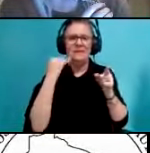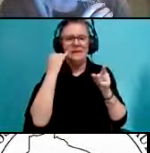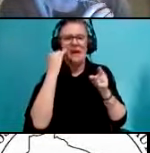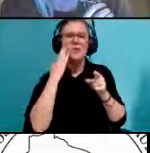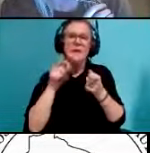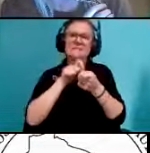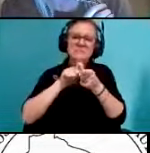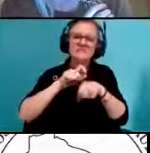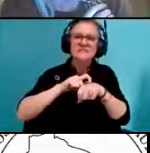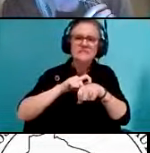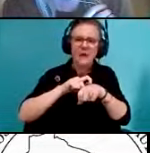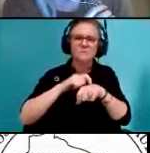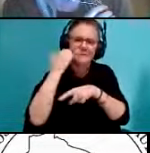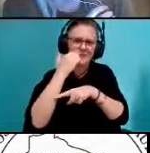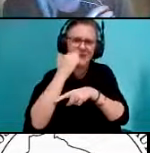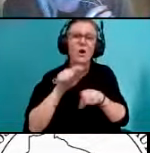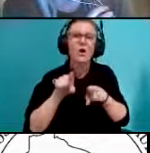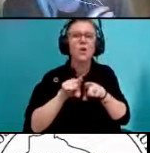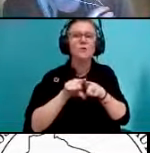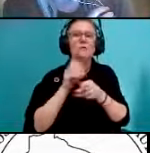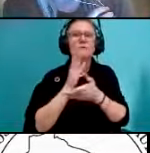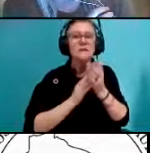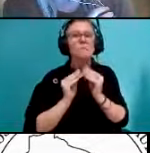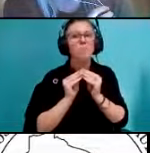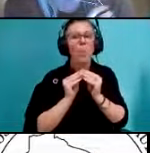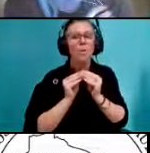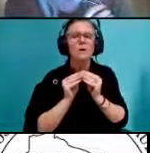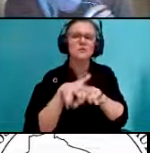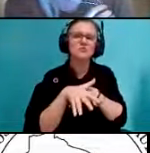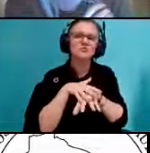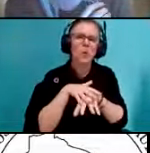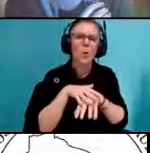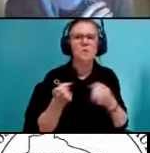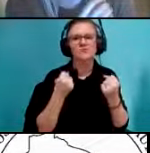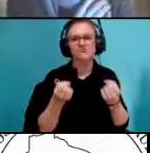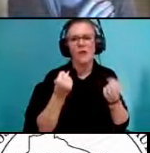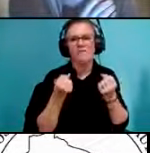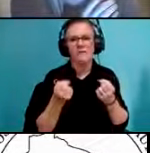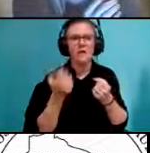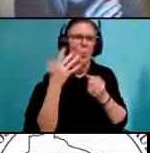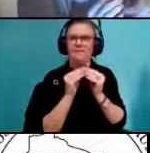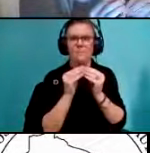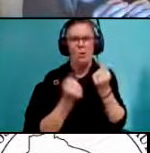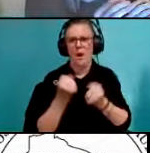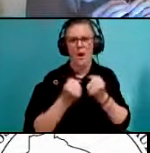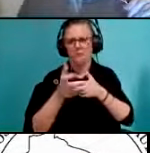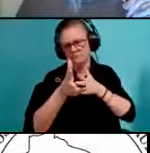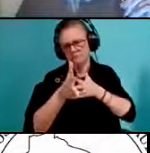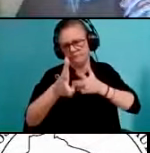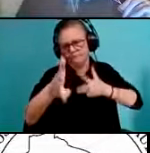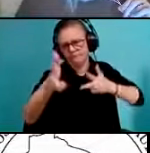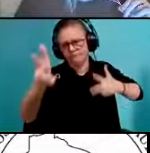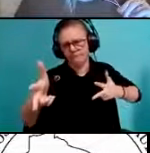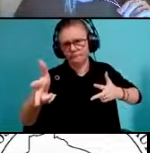of day. And then in some cases, slower driving speeds just as a result of having more cars in